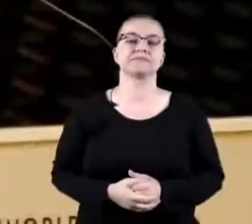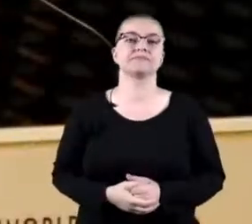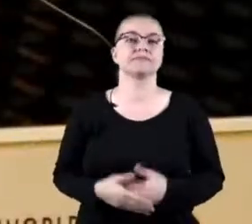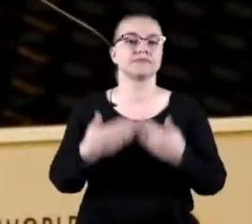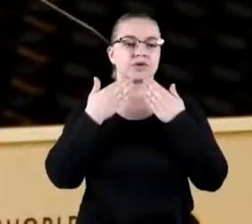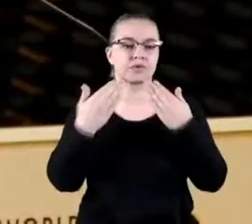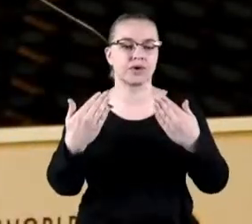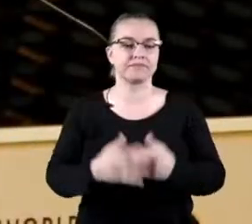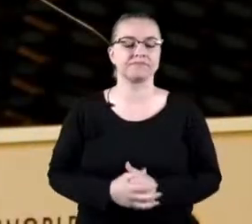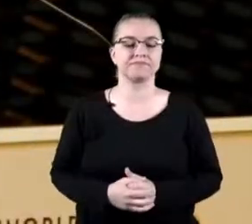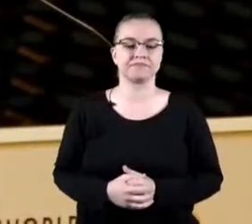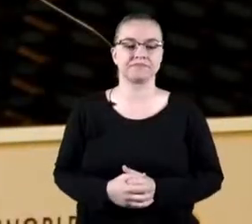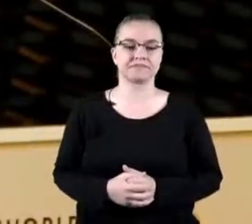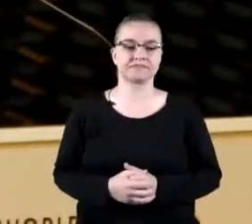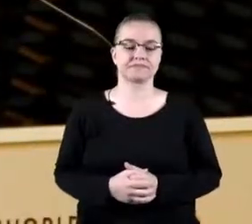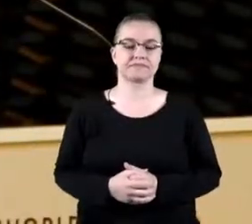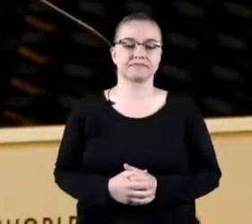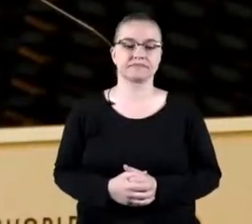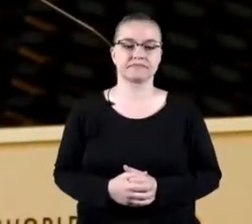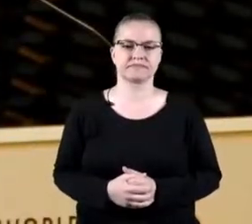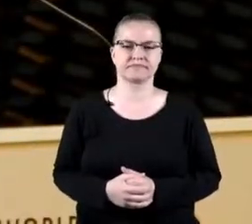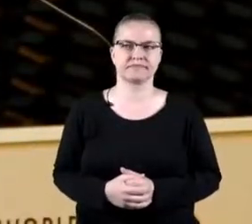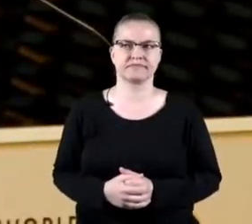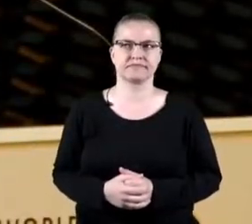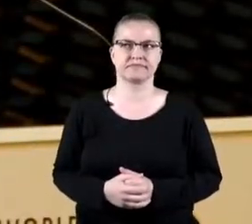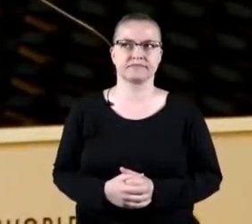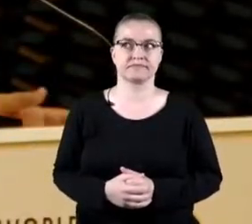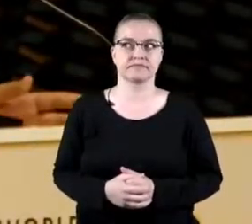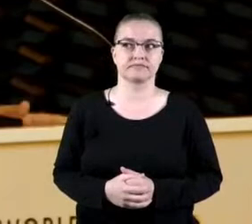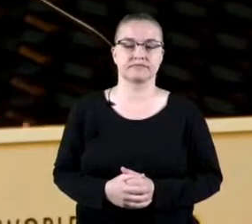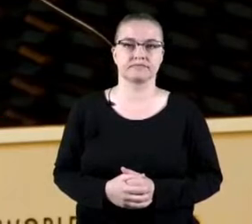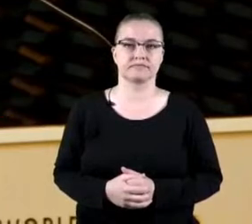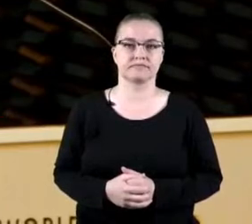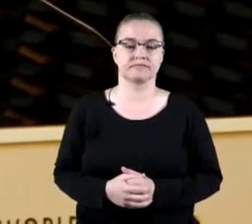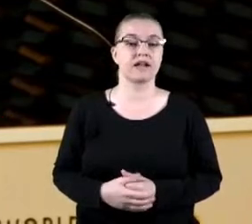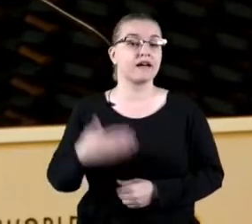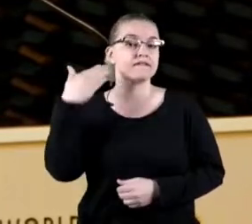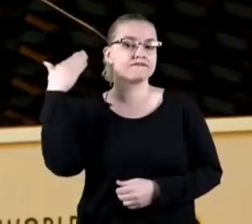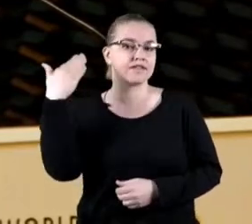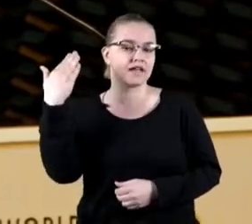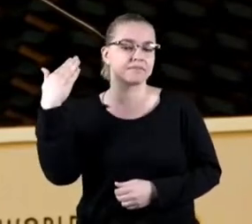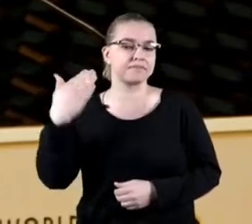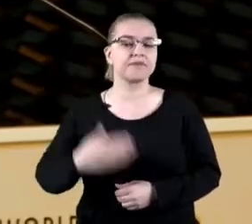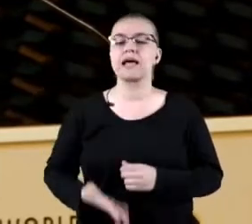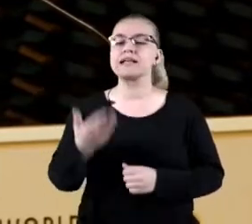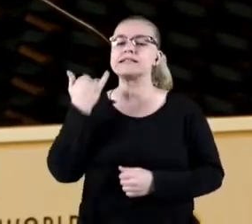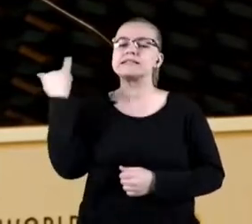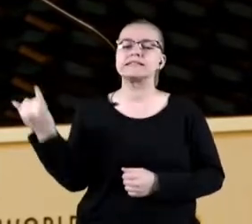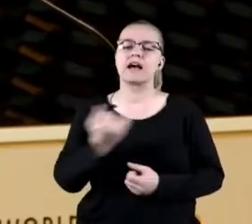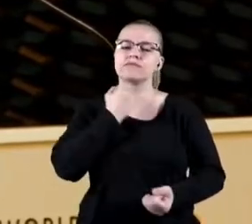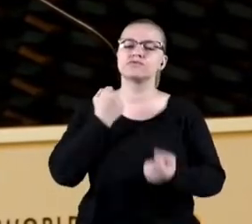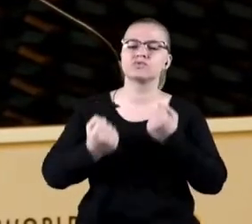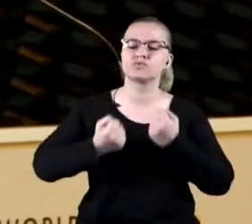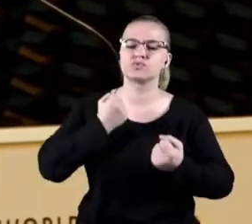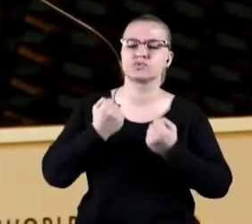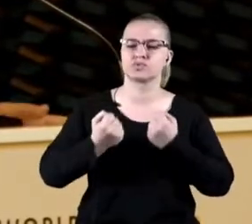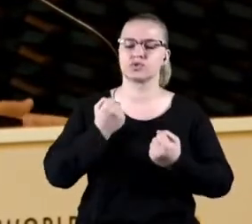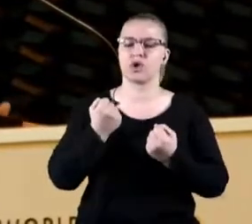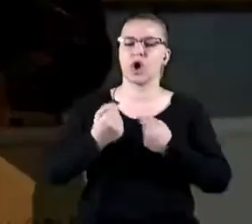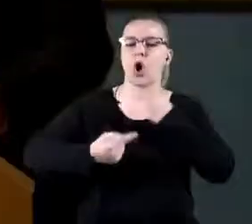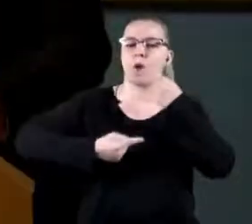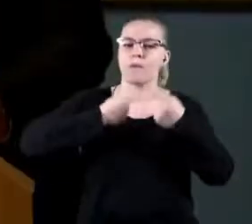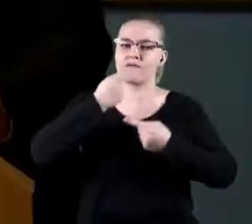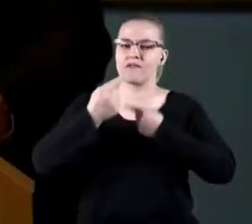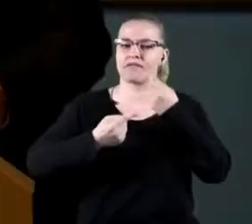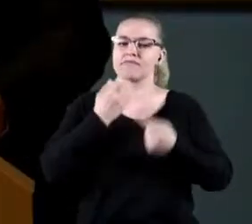Thank you. Well, welcome. It's always a bit difficult to talk when we organize a WOOF, because first